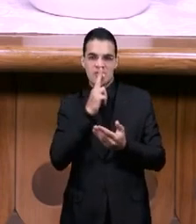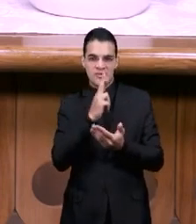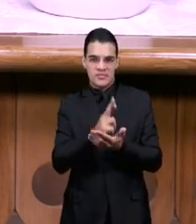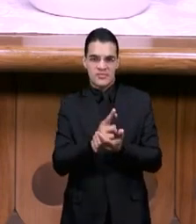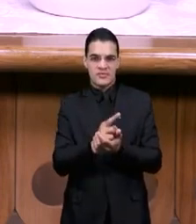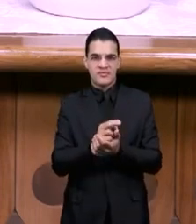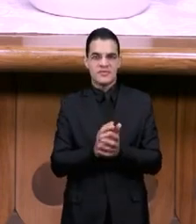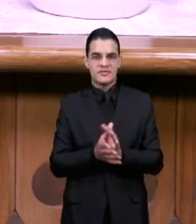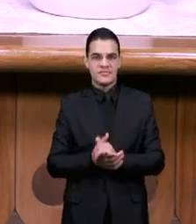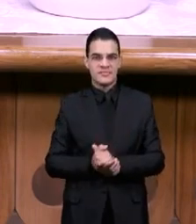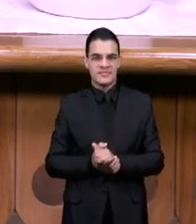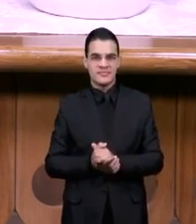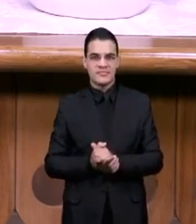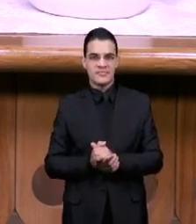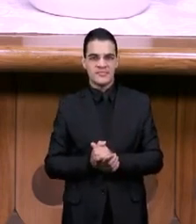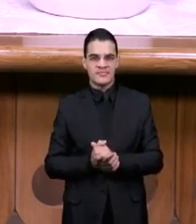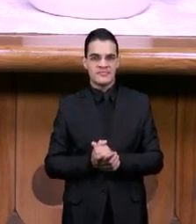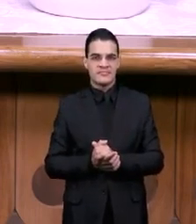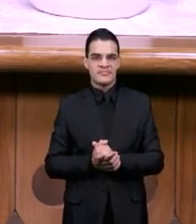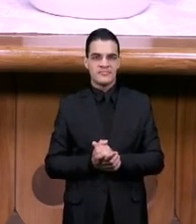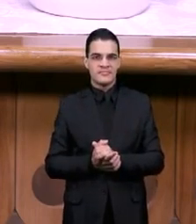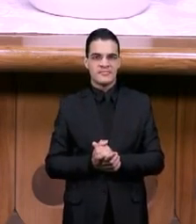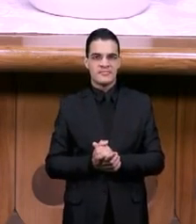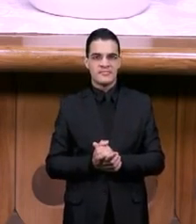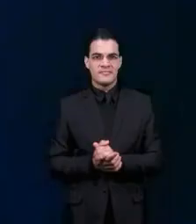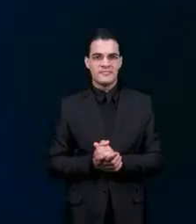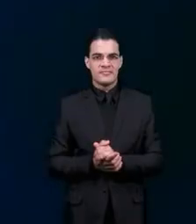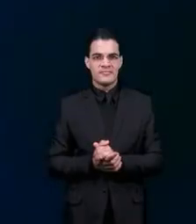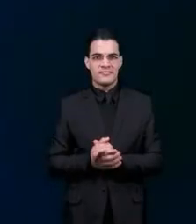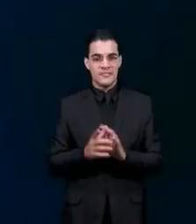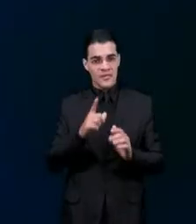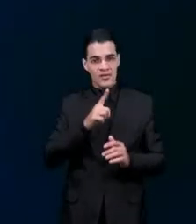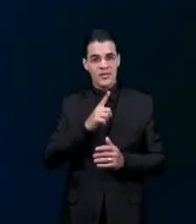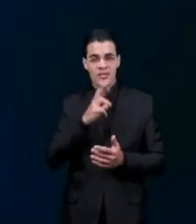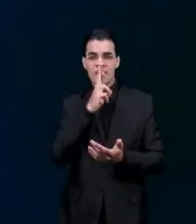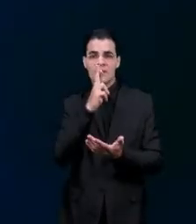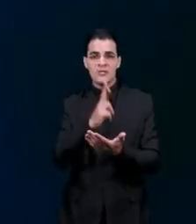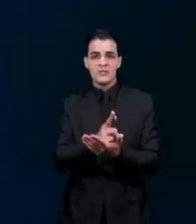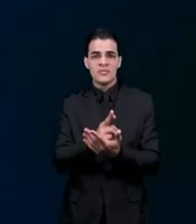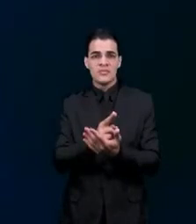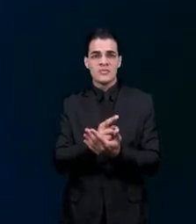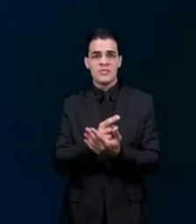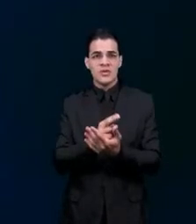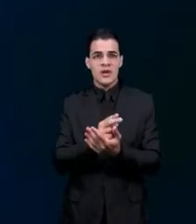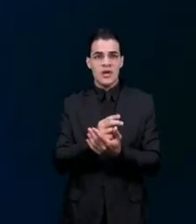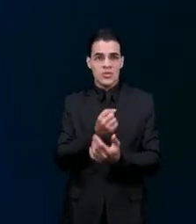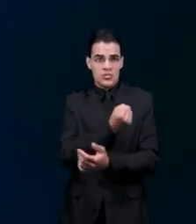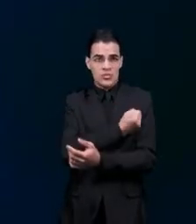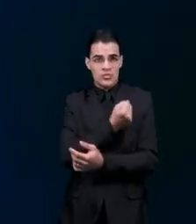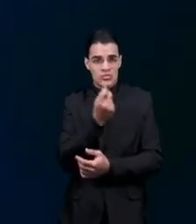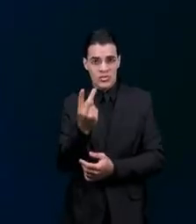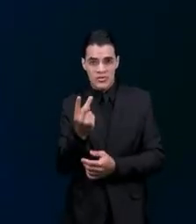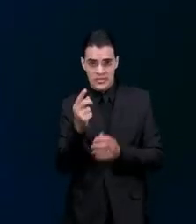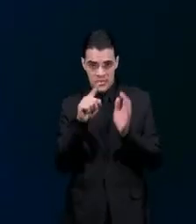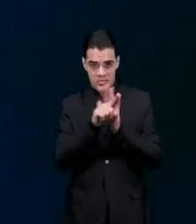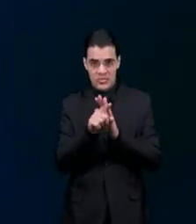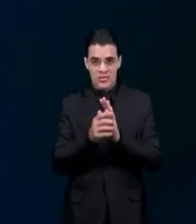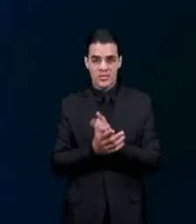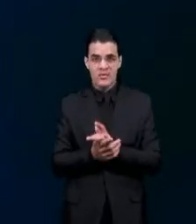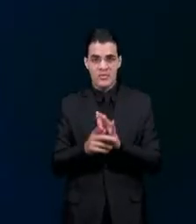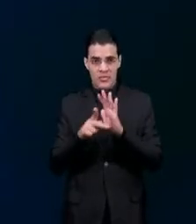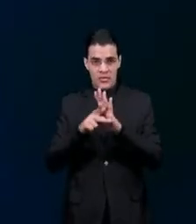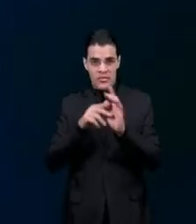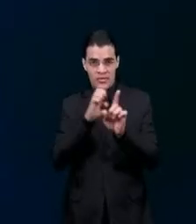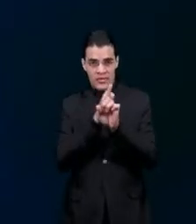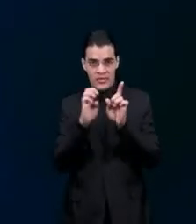answer to our second question. We have as an answer number two for question